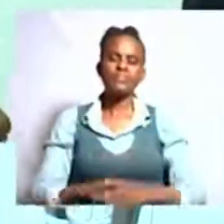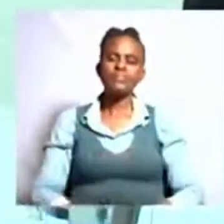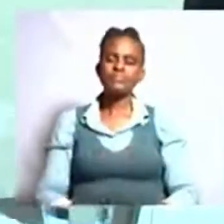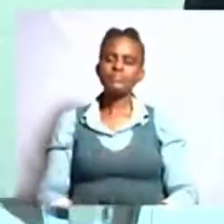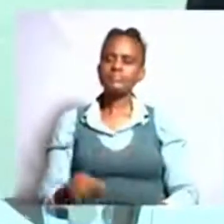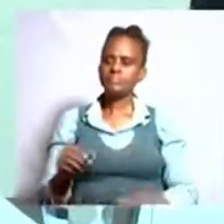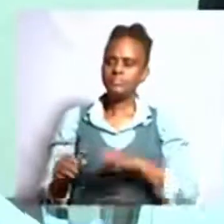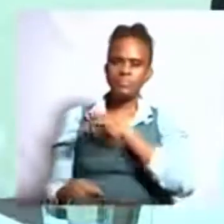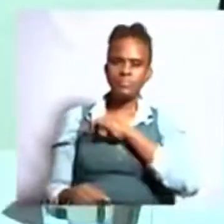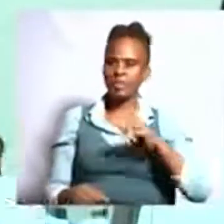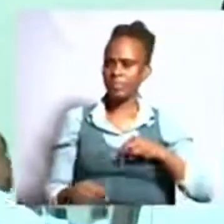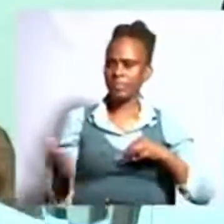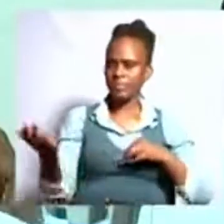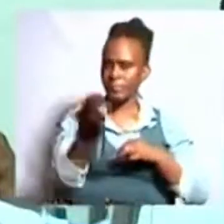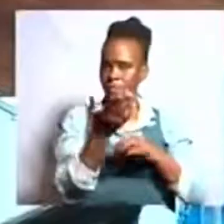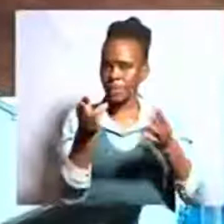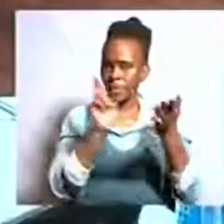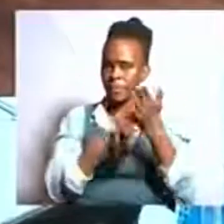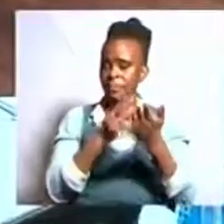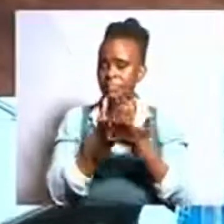Members, should we submit it?